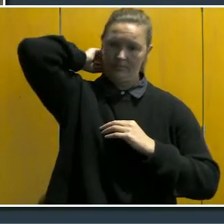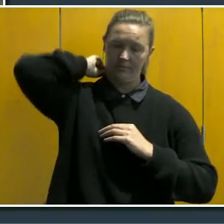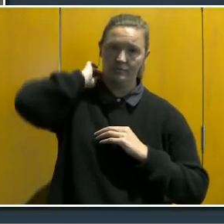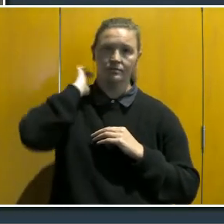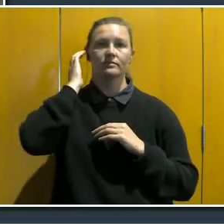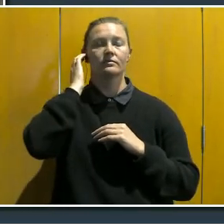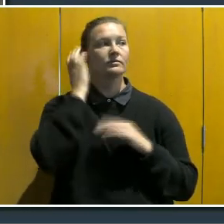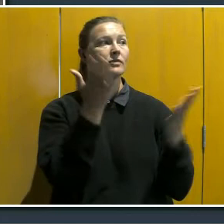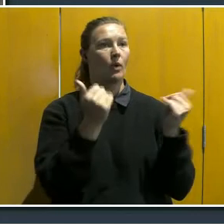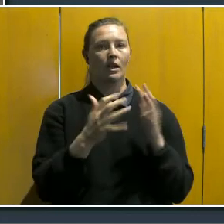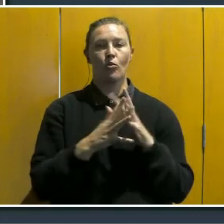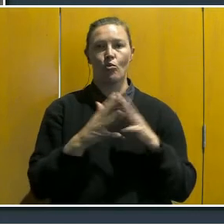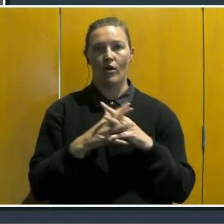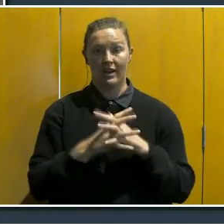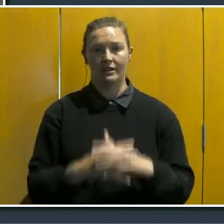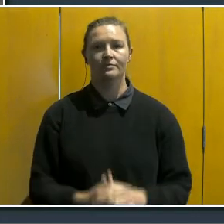Welcome, Warwick.